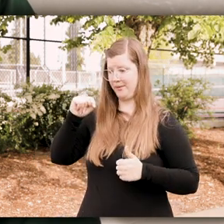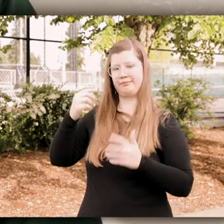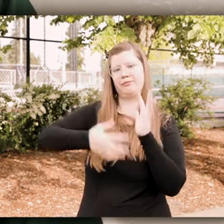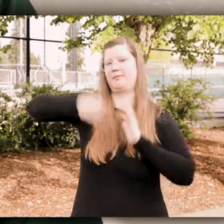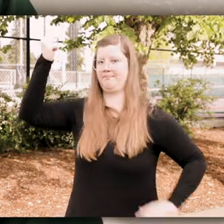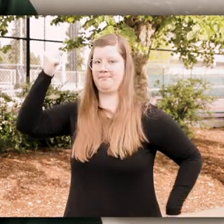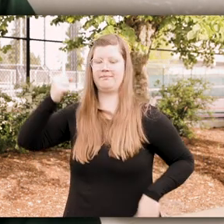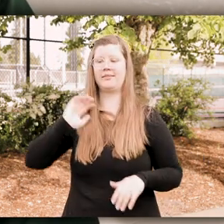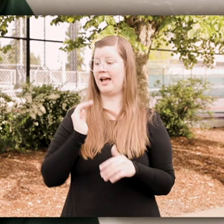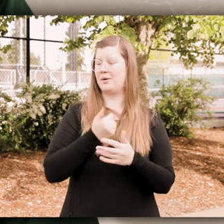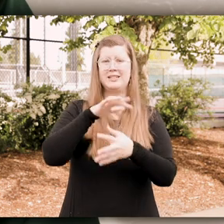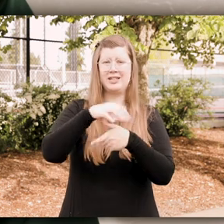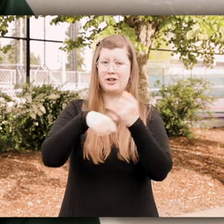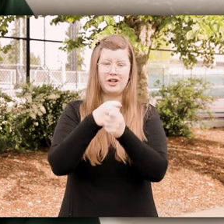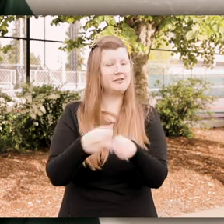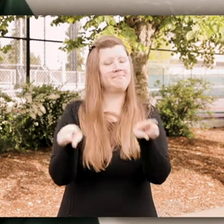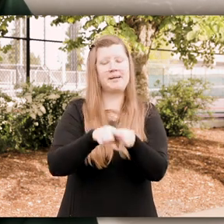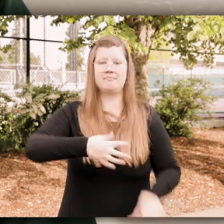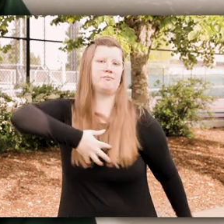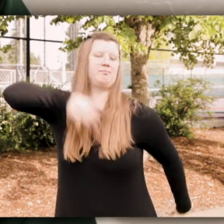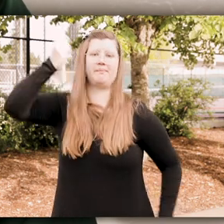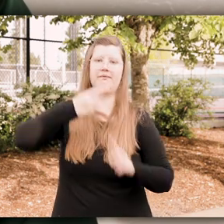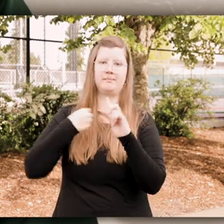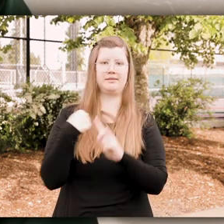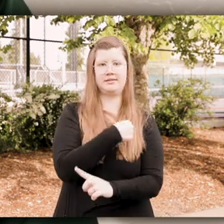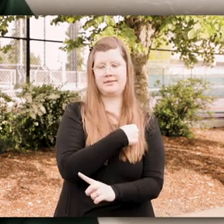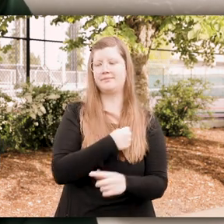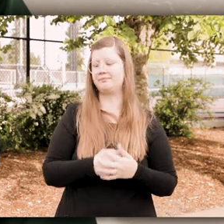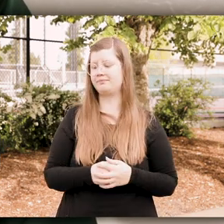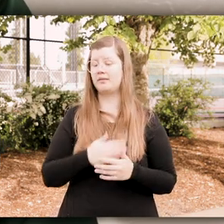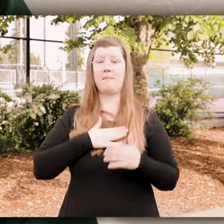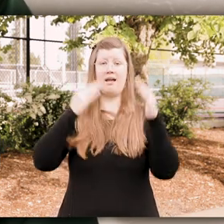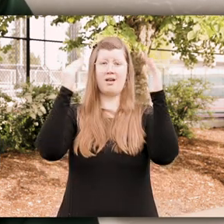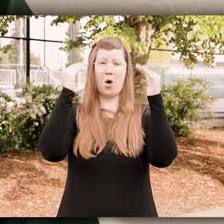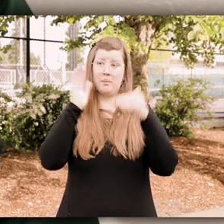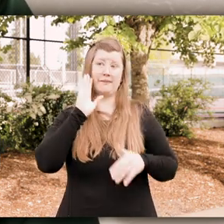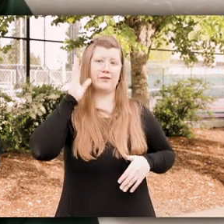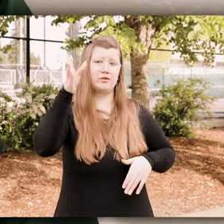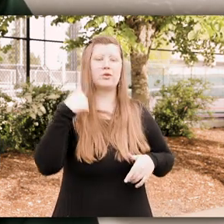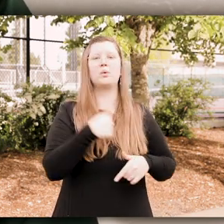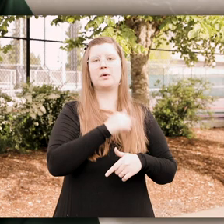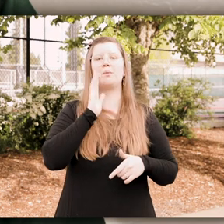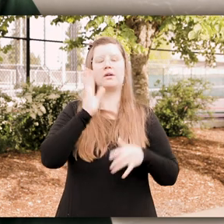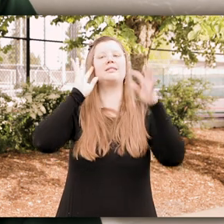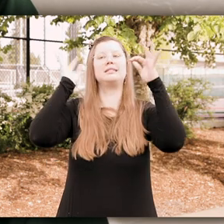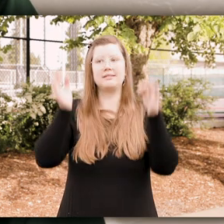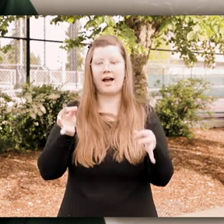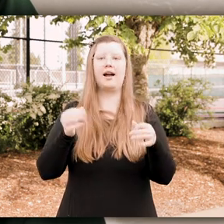us. Since we have had to live through this, my hope for all of us in the future is that we make the conscious choice to live life day to